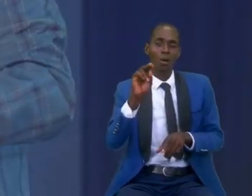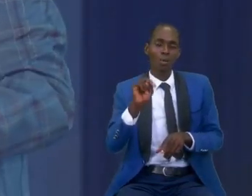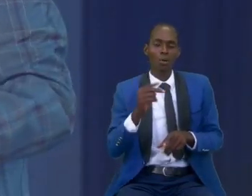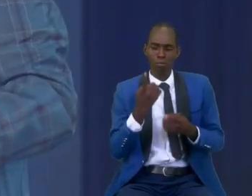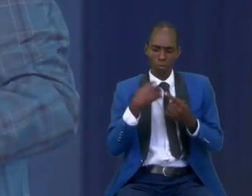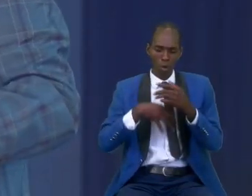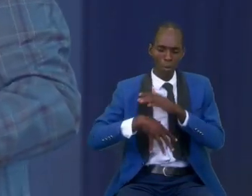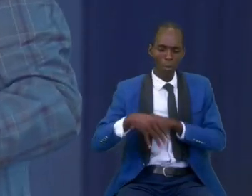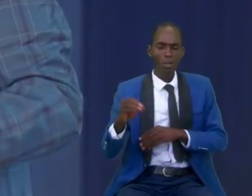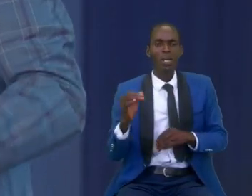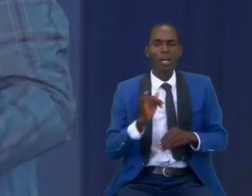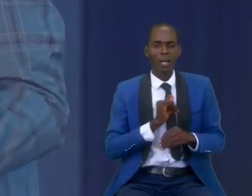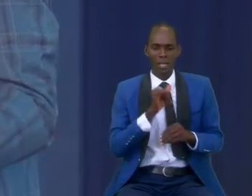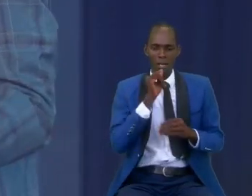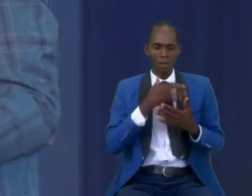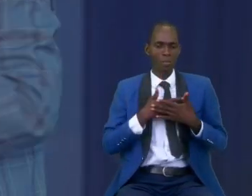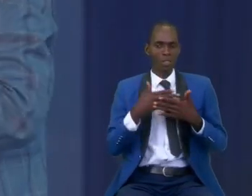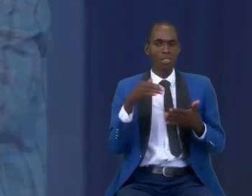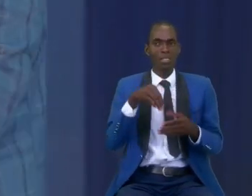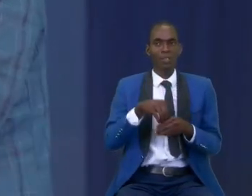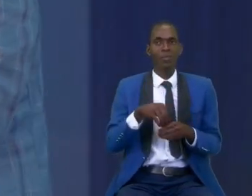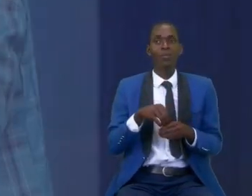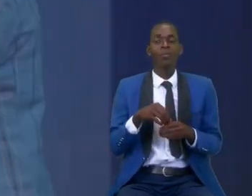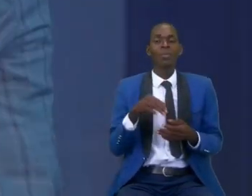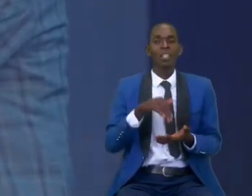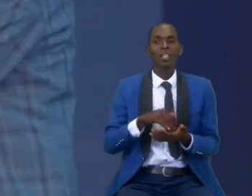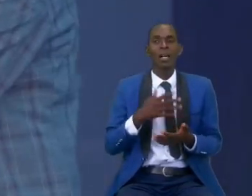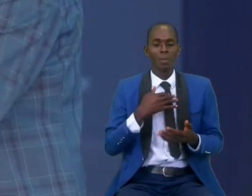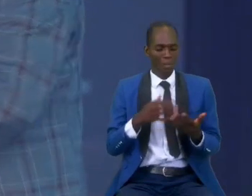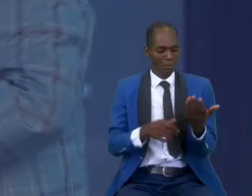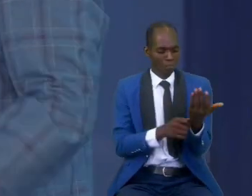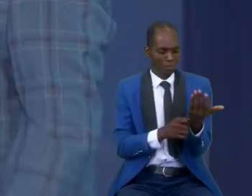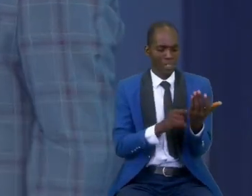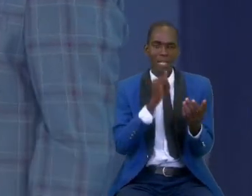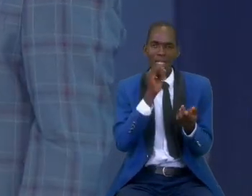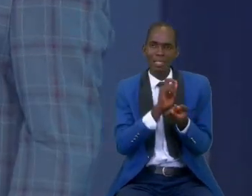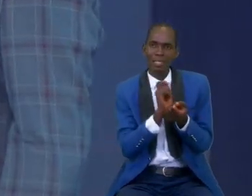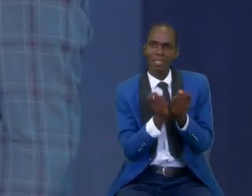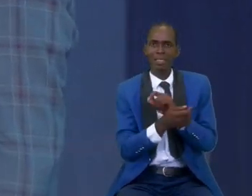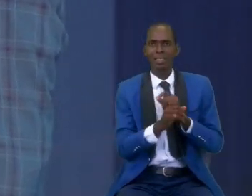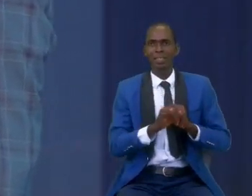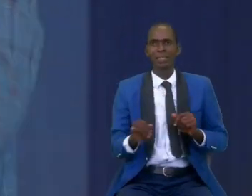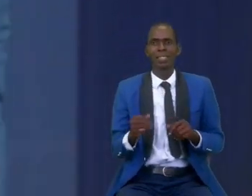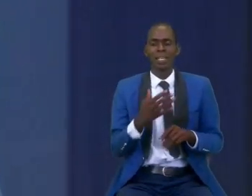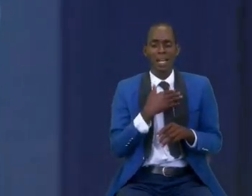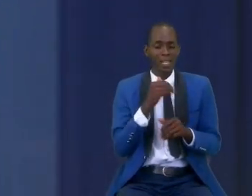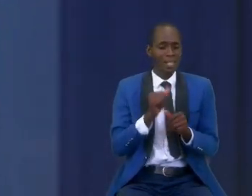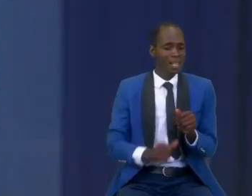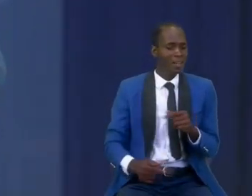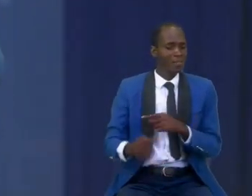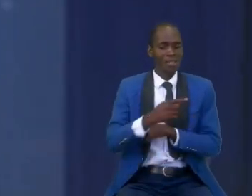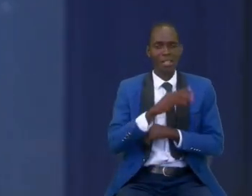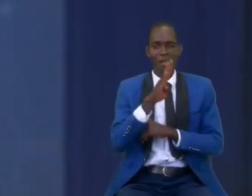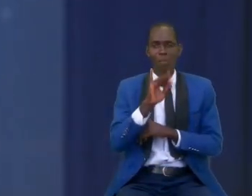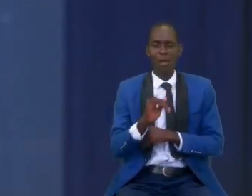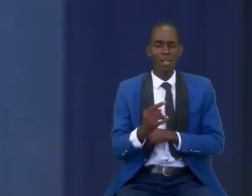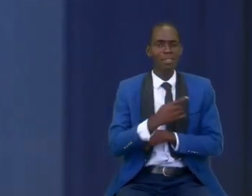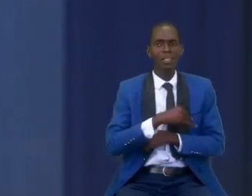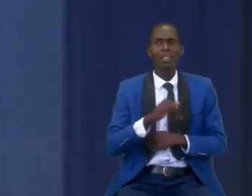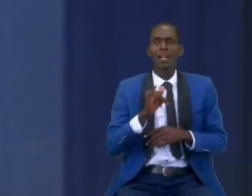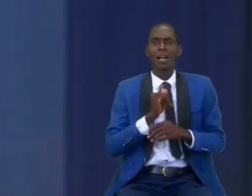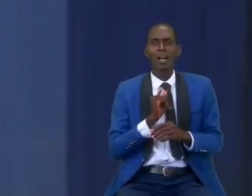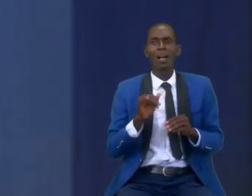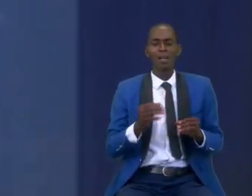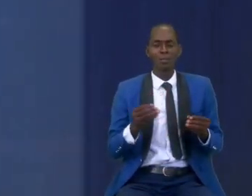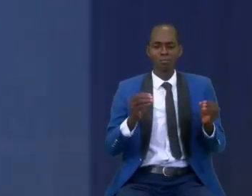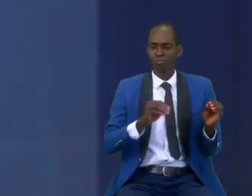my skin is changing. And day by day, I put off the old refuse. And then when I eat that